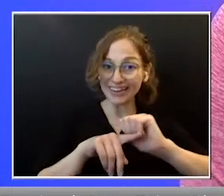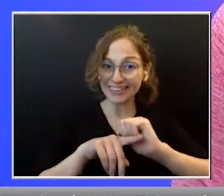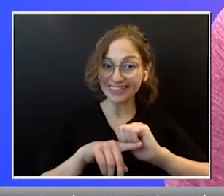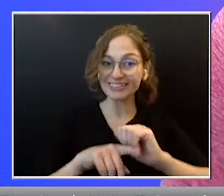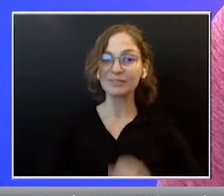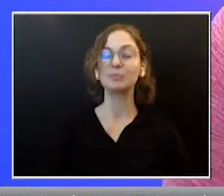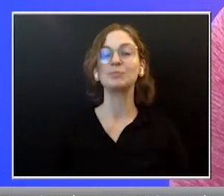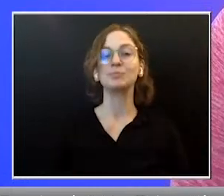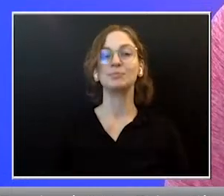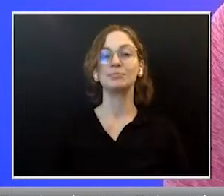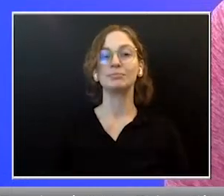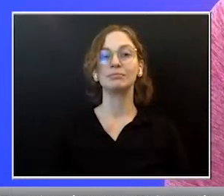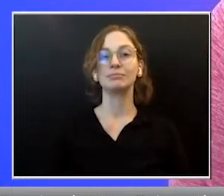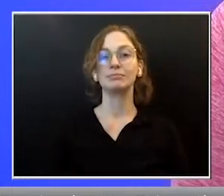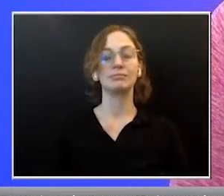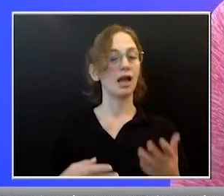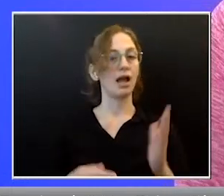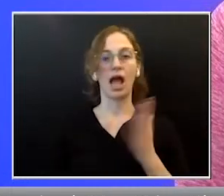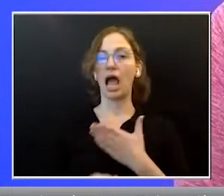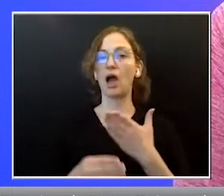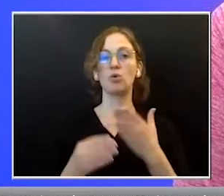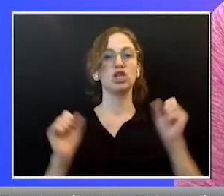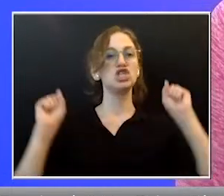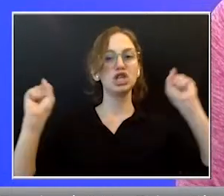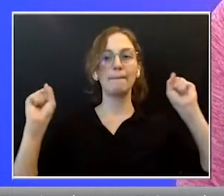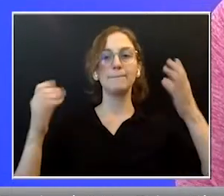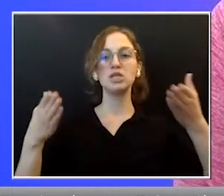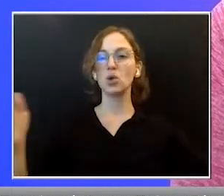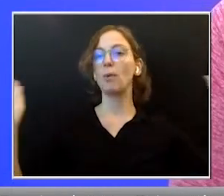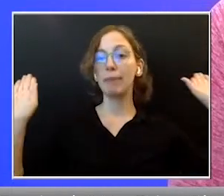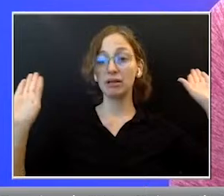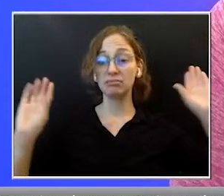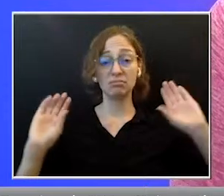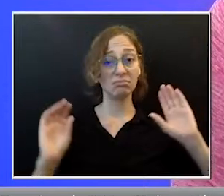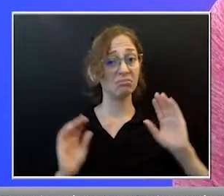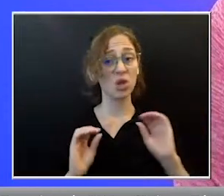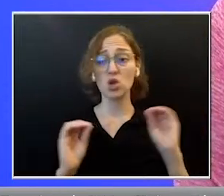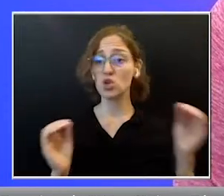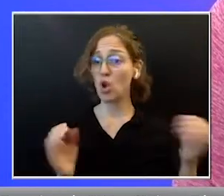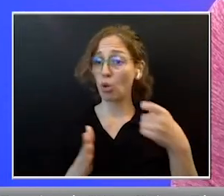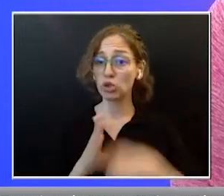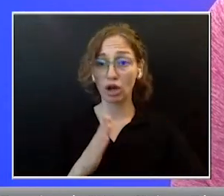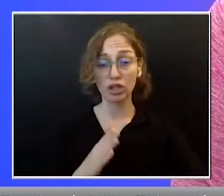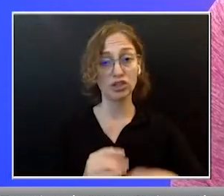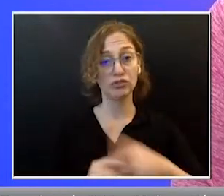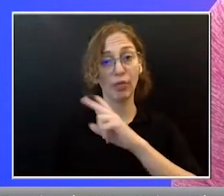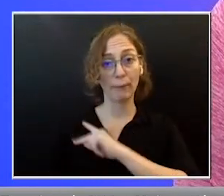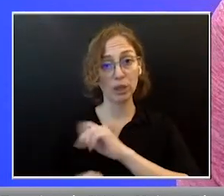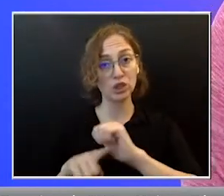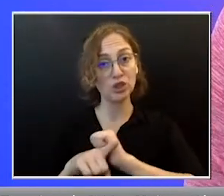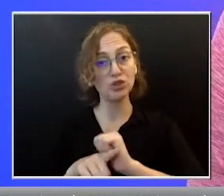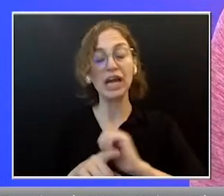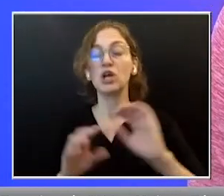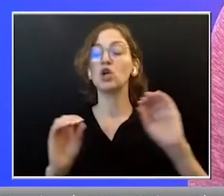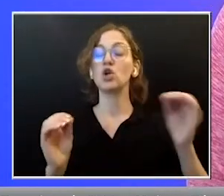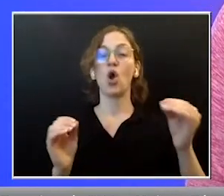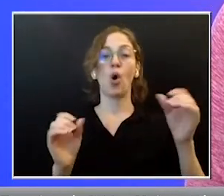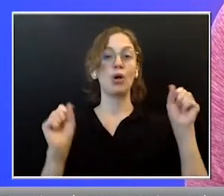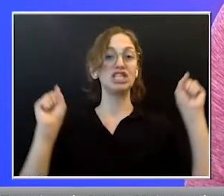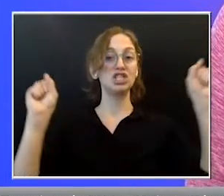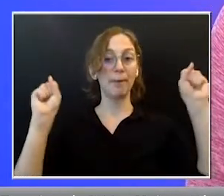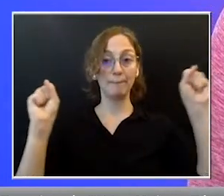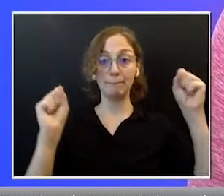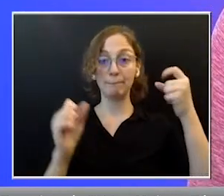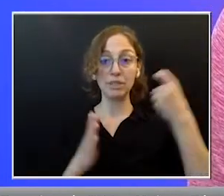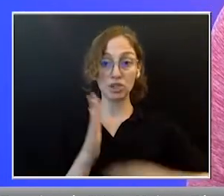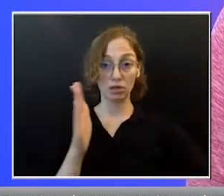They're open to our gym. There's no charge for personal trainer. There is no charge for the gym, and I want to help get them on the right